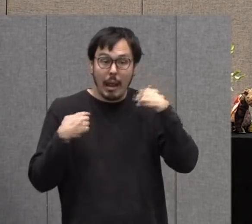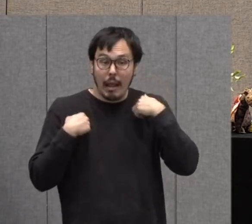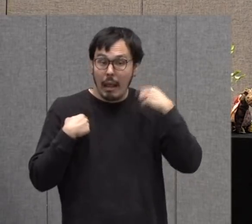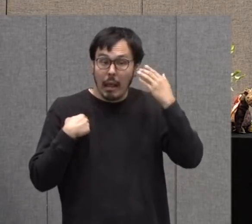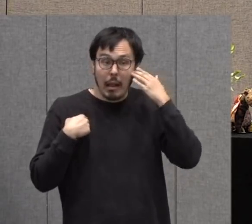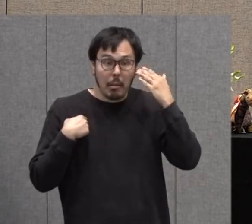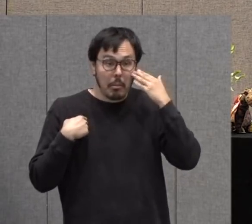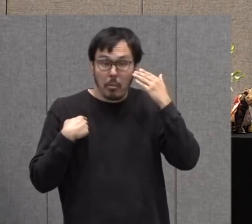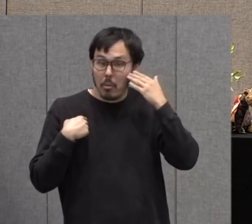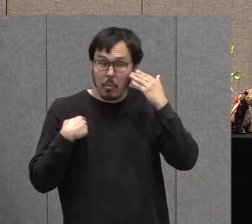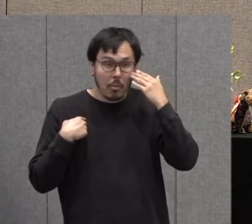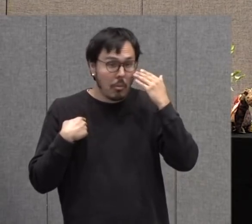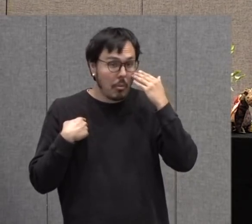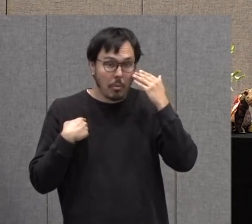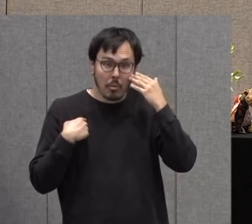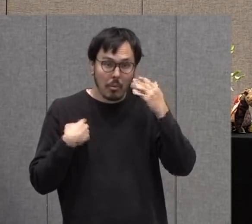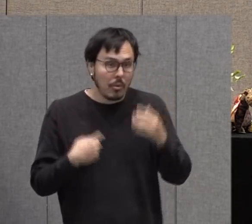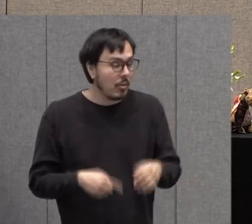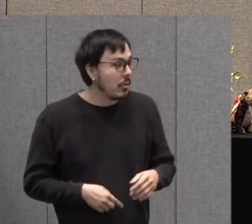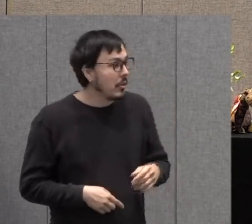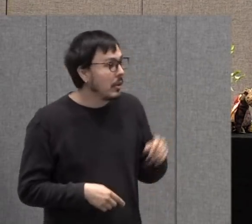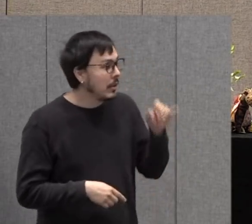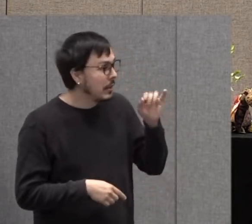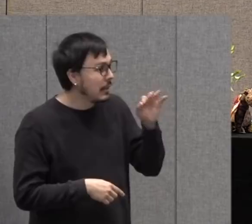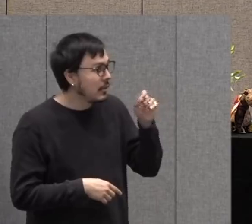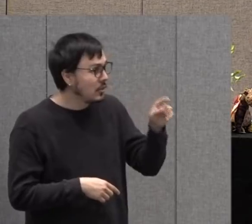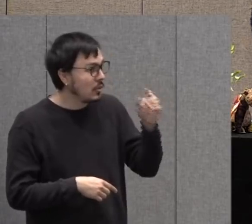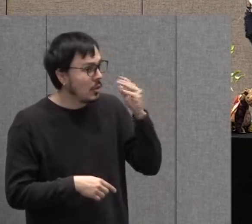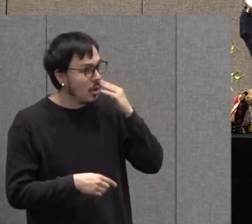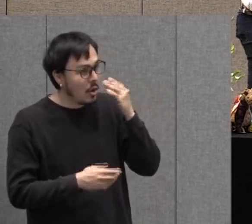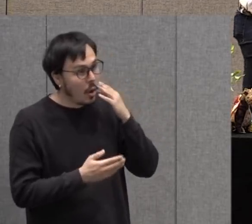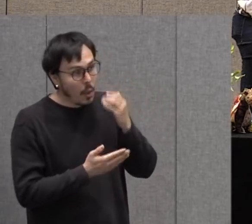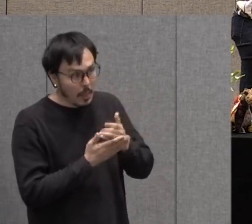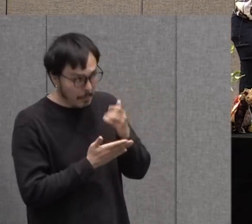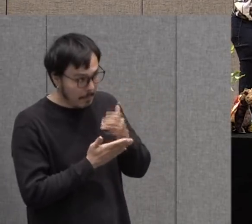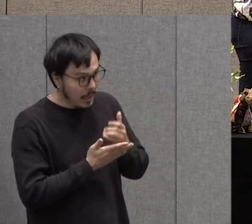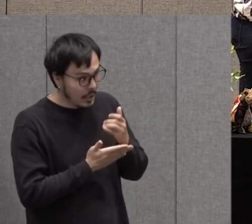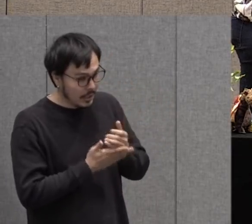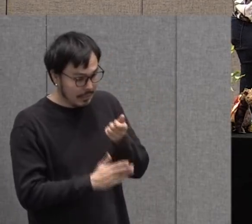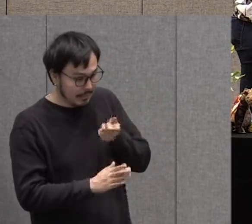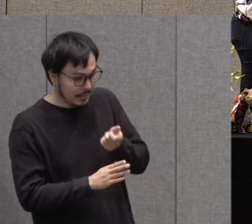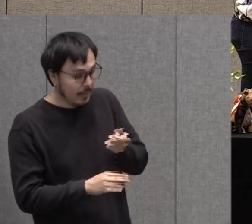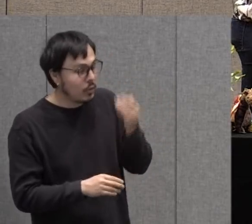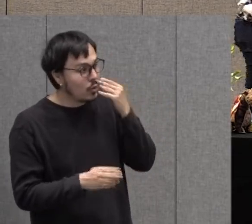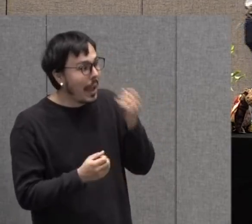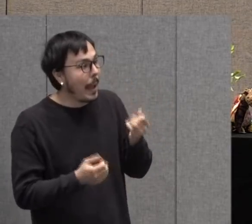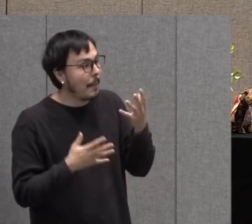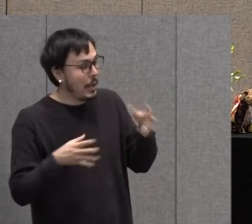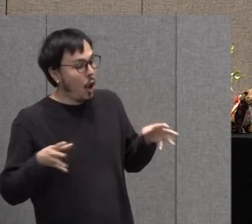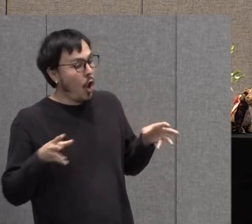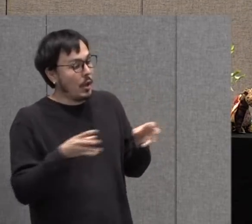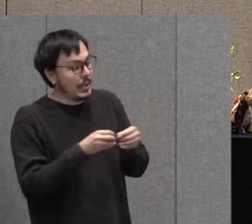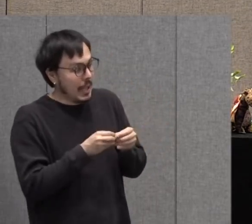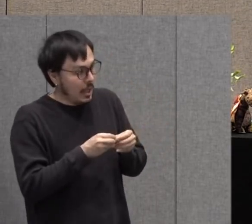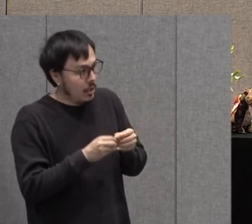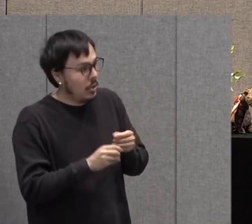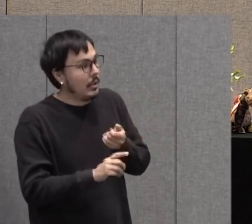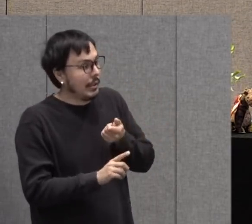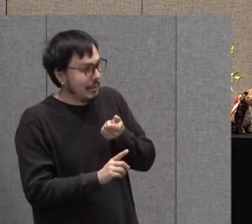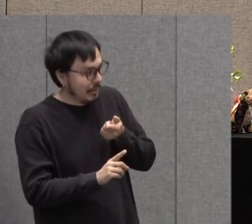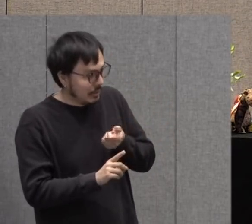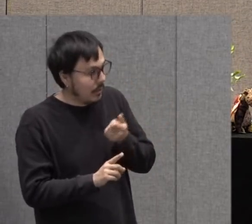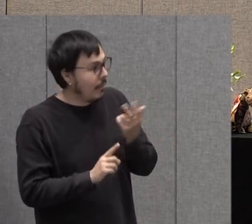And we know how many was in the bucket all together. All together, That was